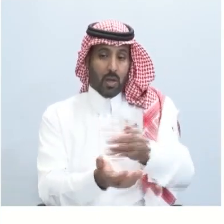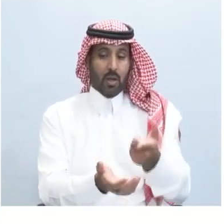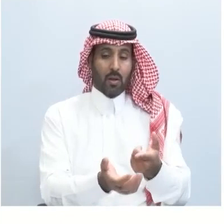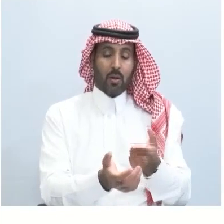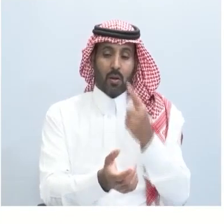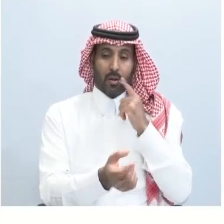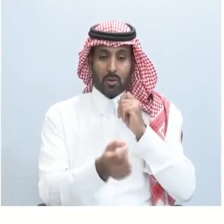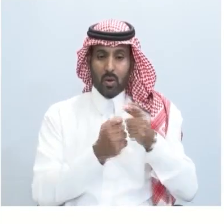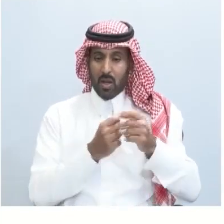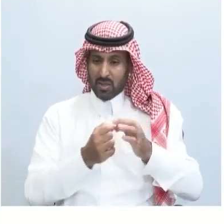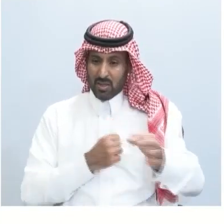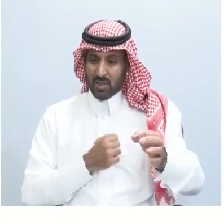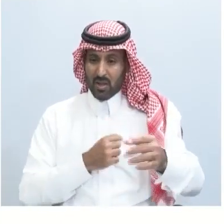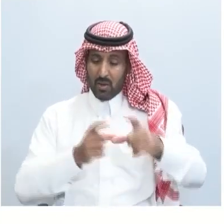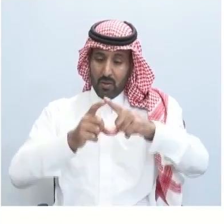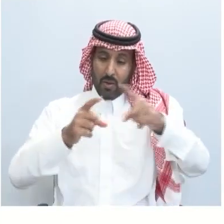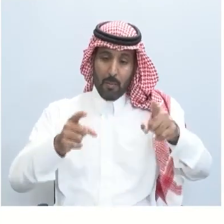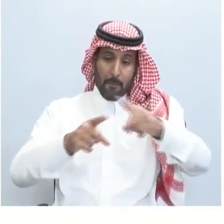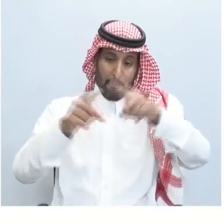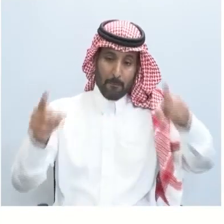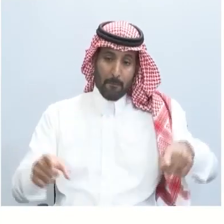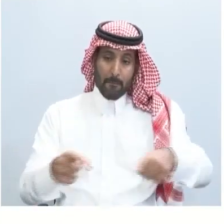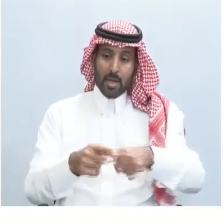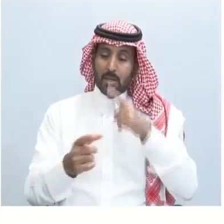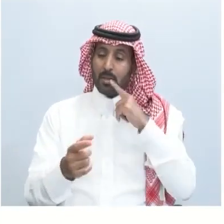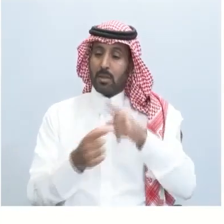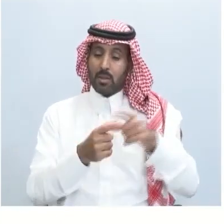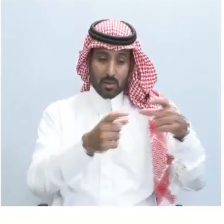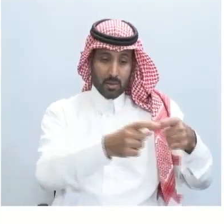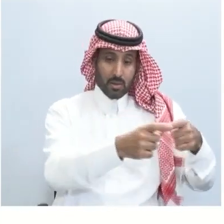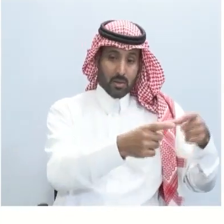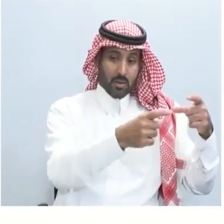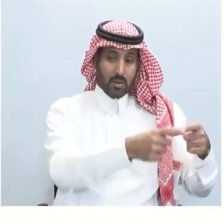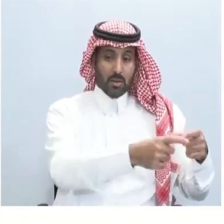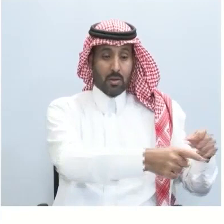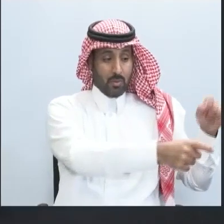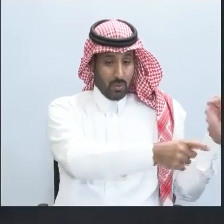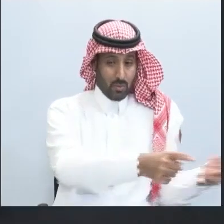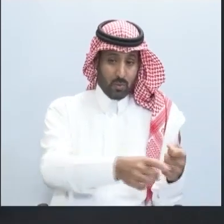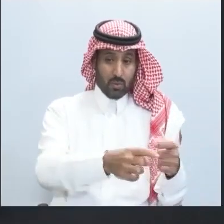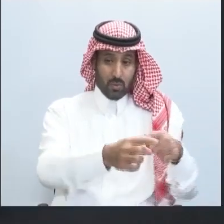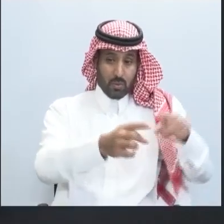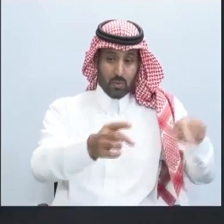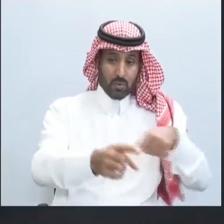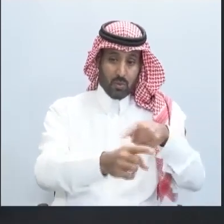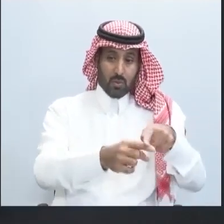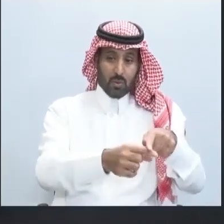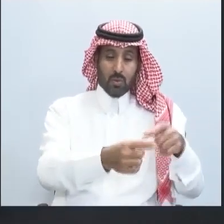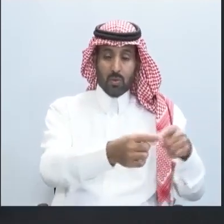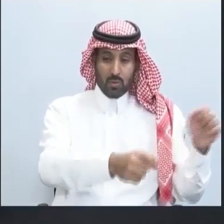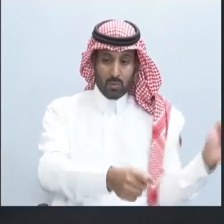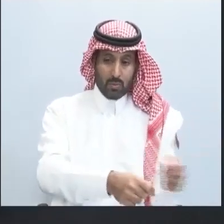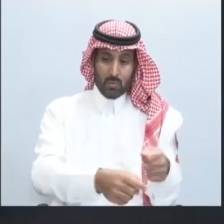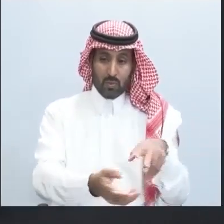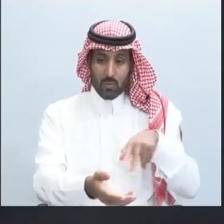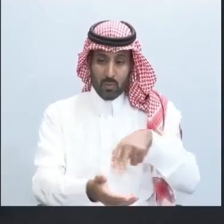How long are penalties? How does the puck move? The puck, of course, is the black round object that they try to